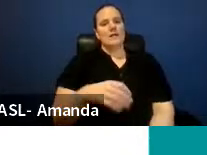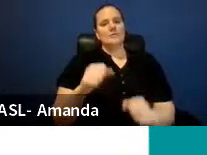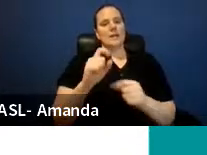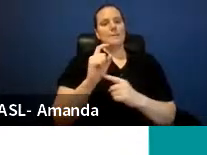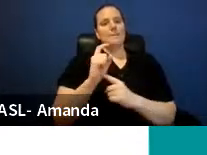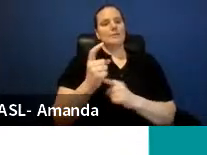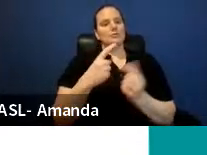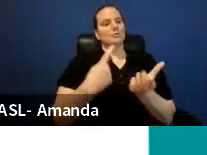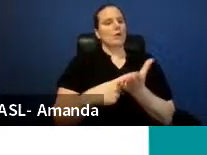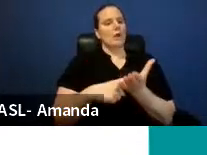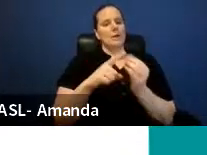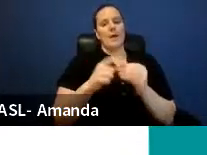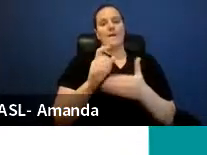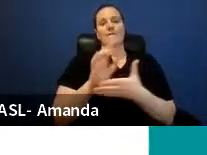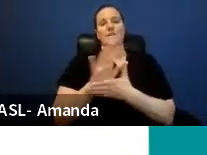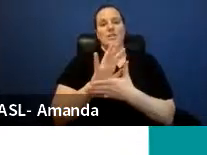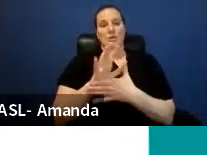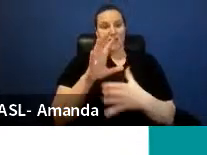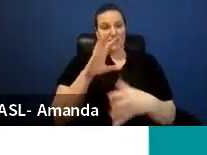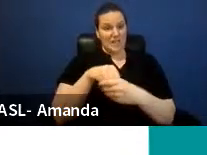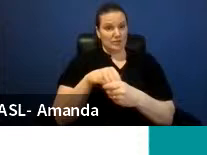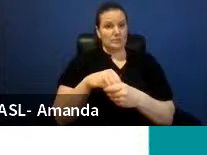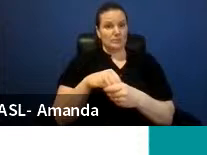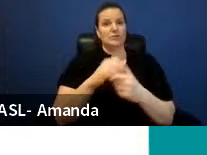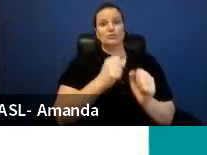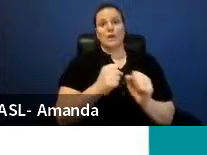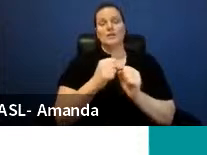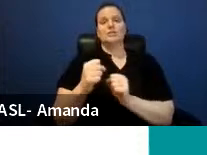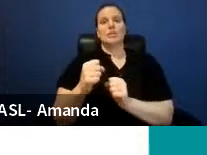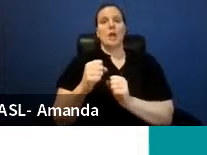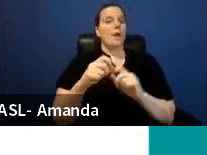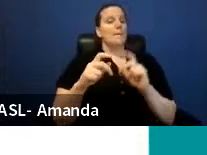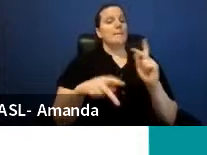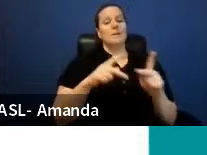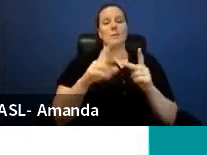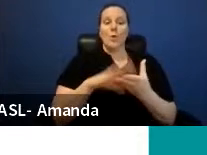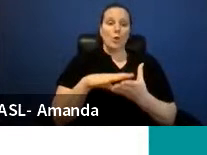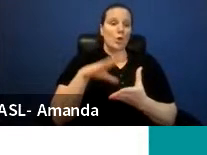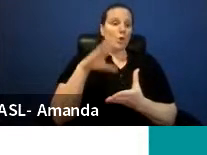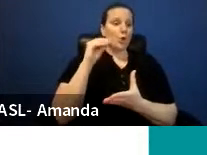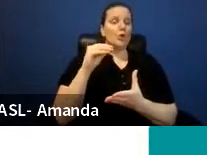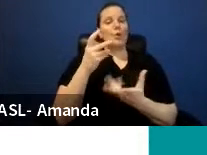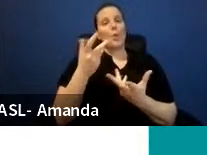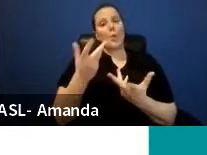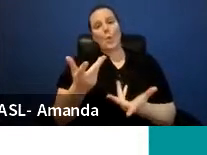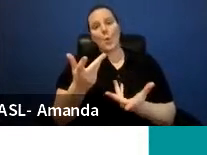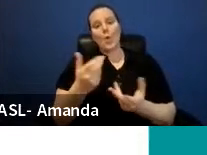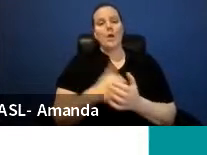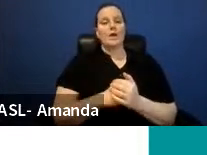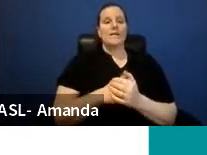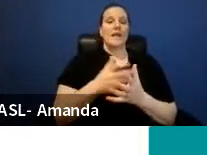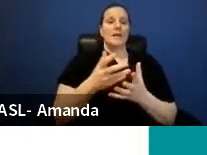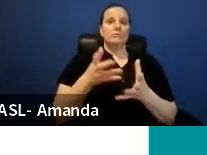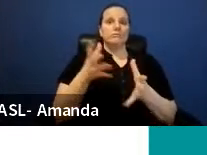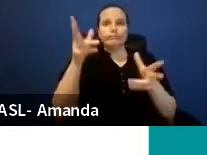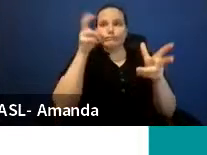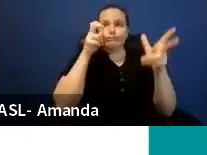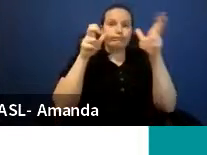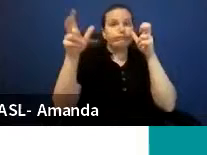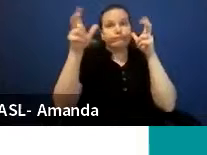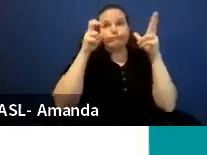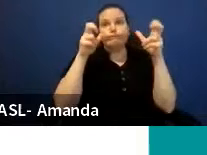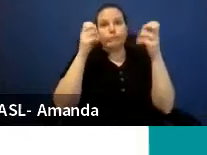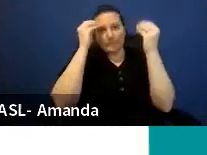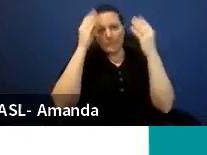to talk about our video engagement strategy. People learn, or they take in information in